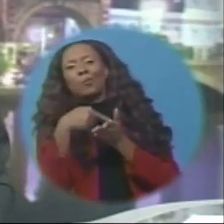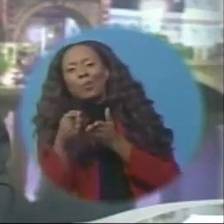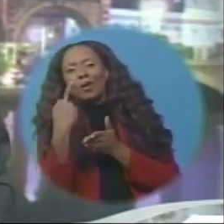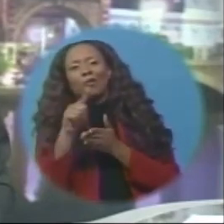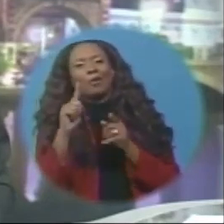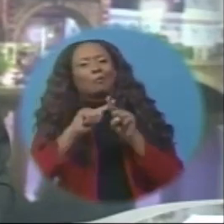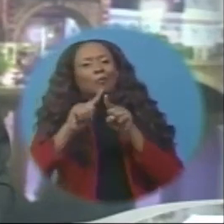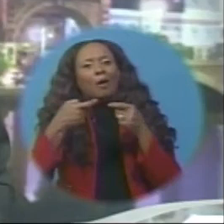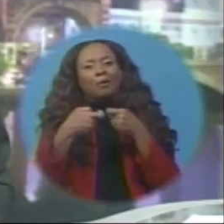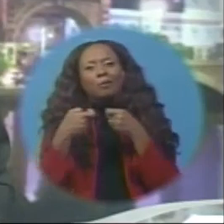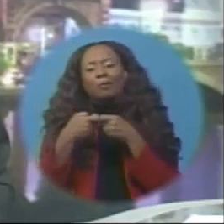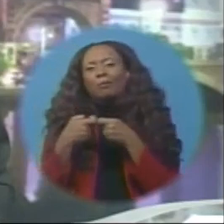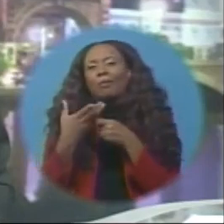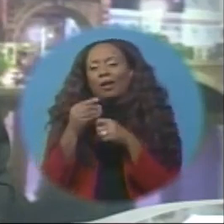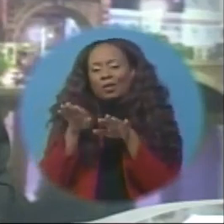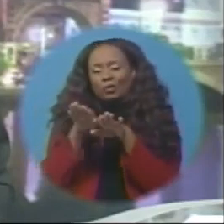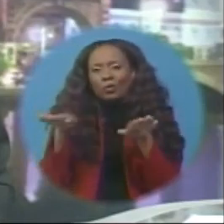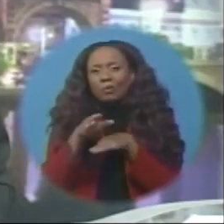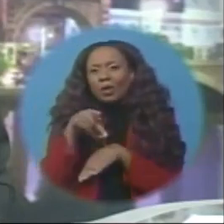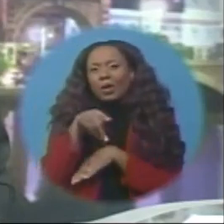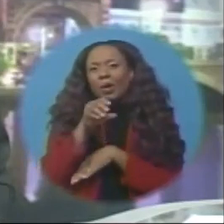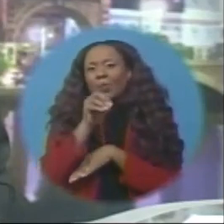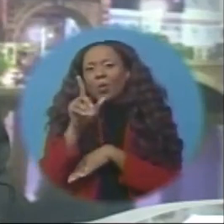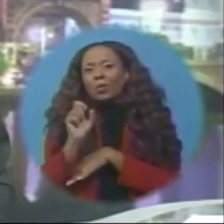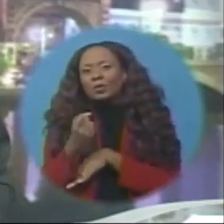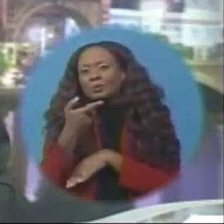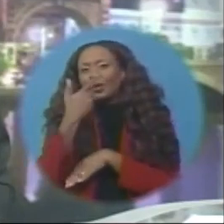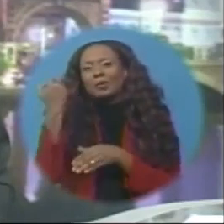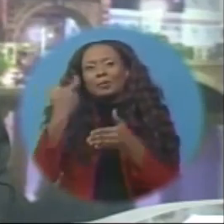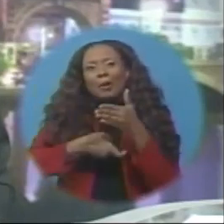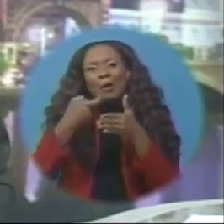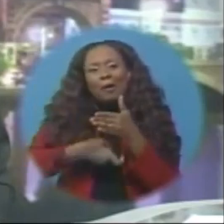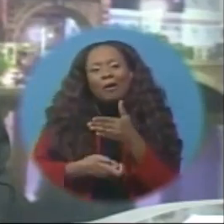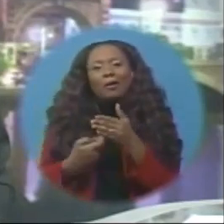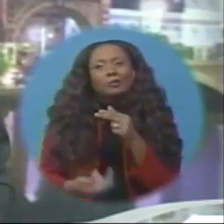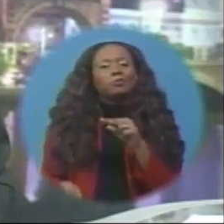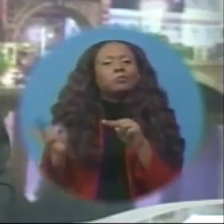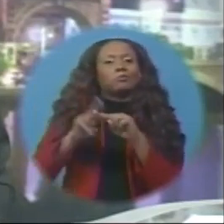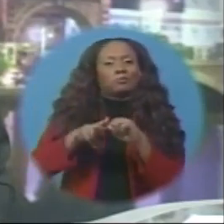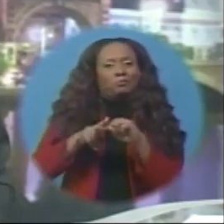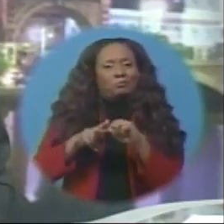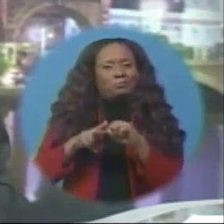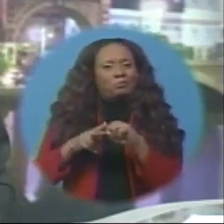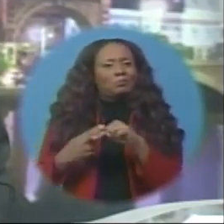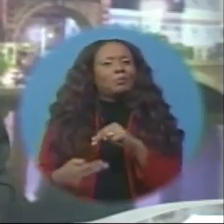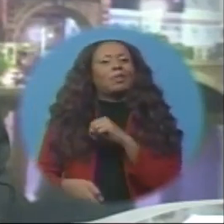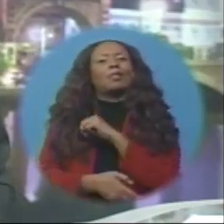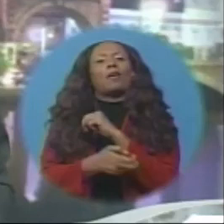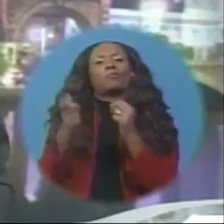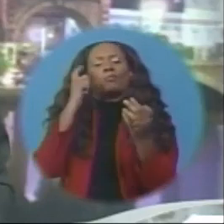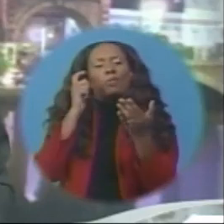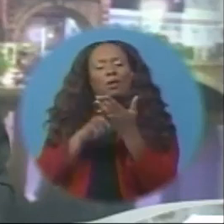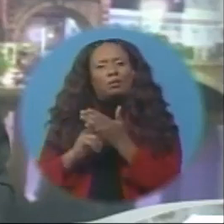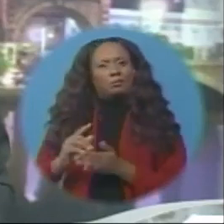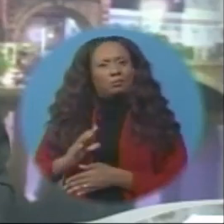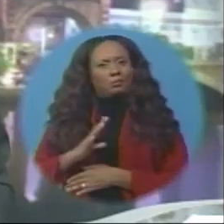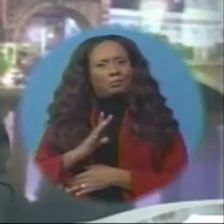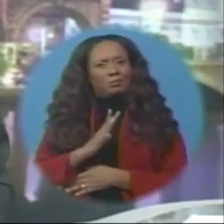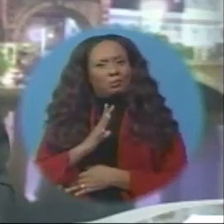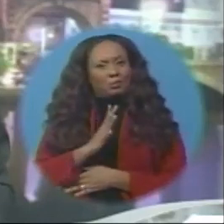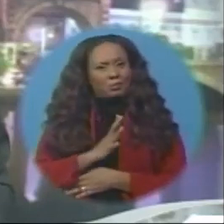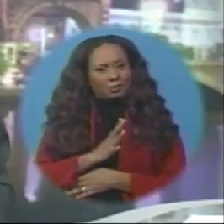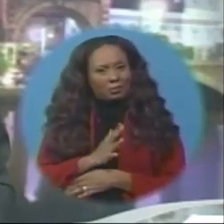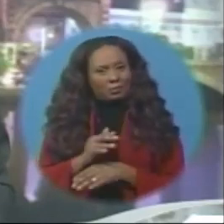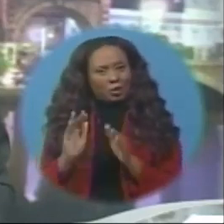pools to avoid paying the correct energy consumption cost. The JPS says the theft is being detected in affluent communities like Manor